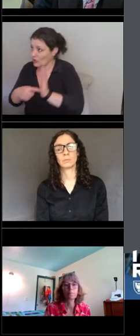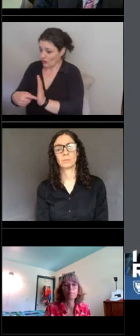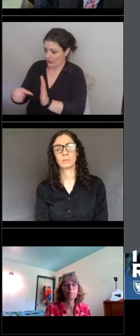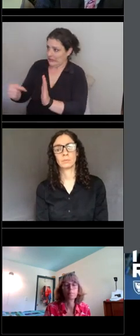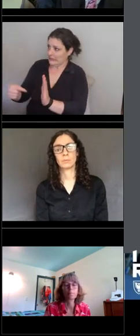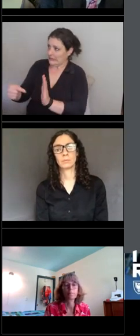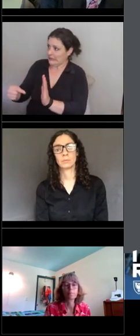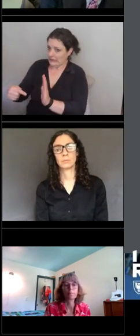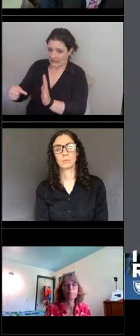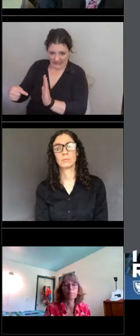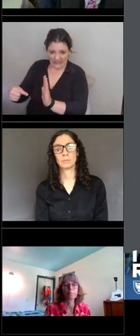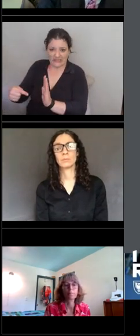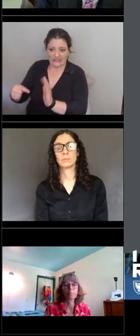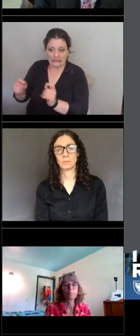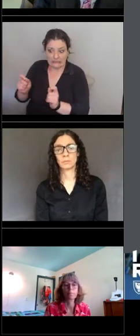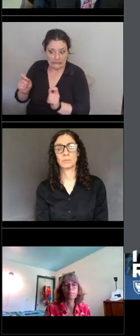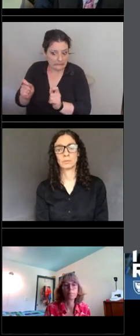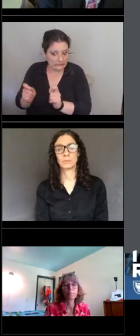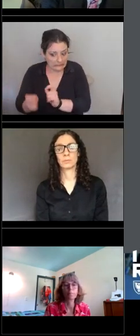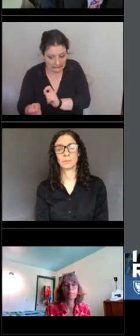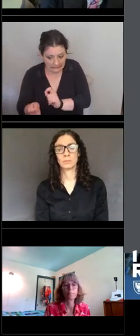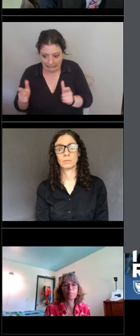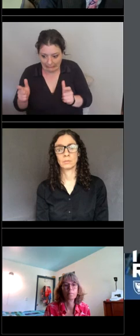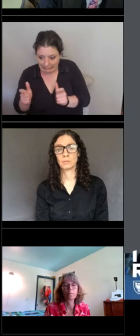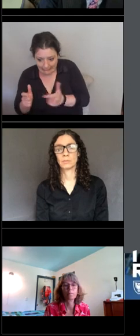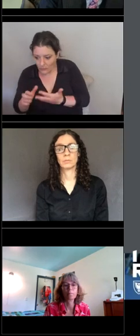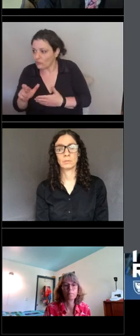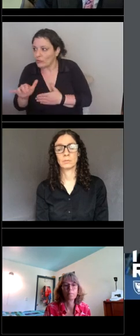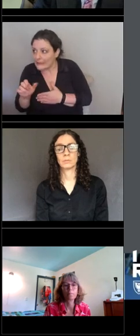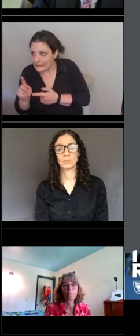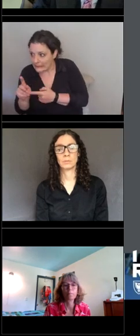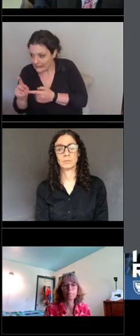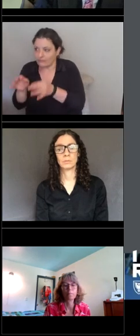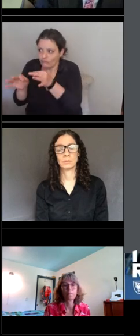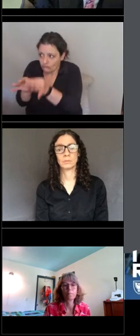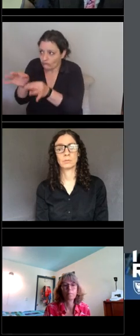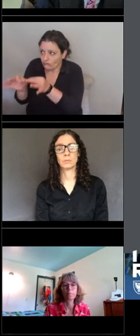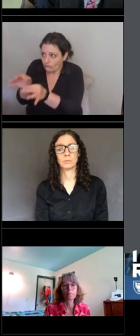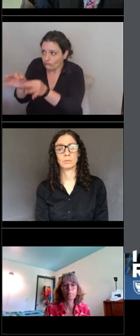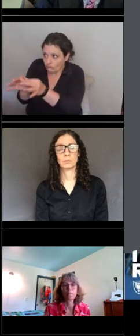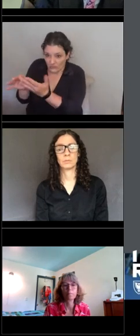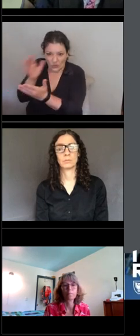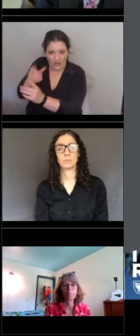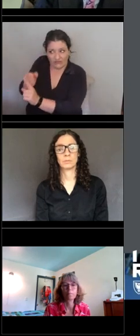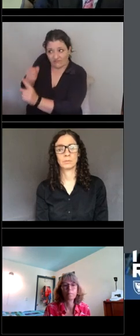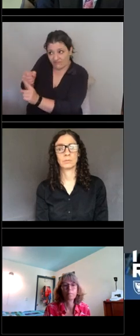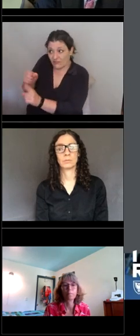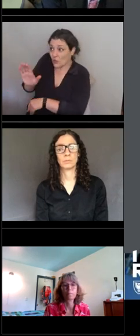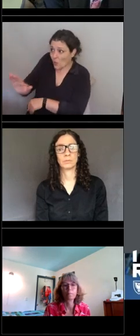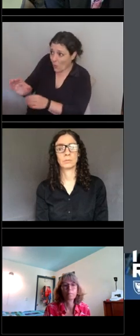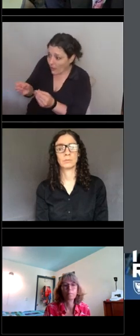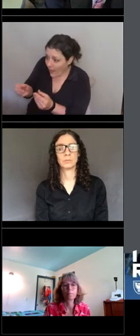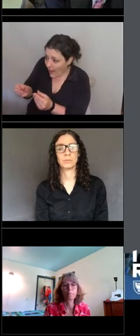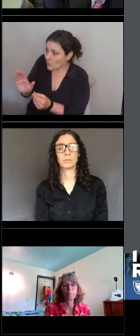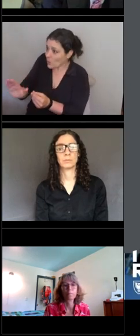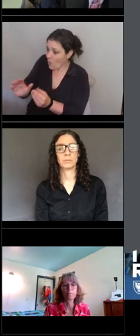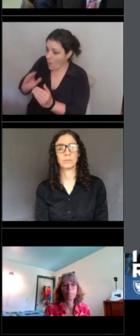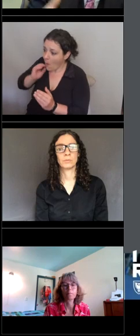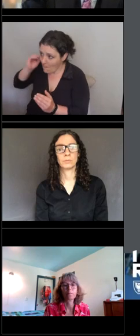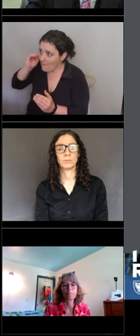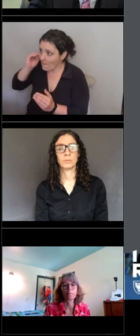to be able to see for the potential of buyouts of their land or of collaborations wherein it's still